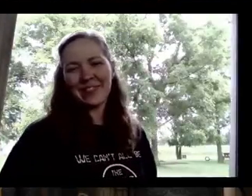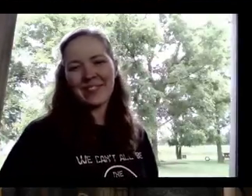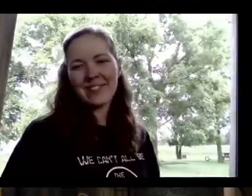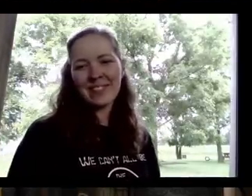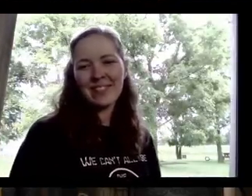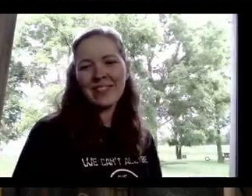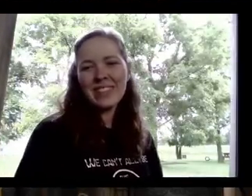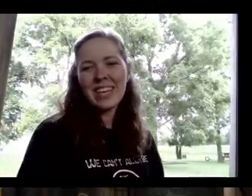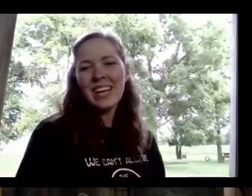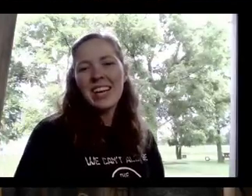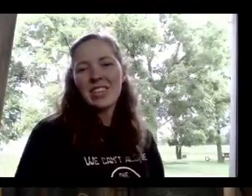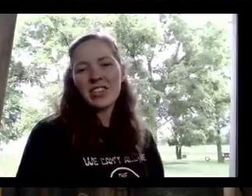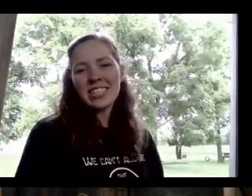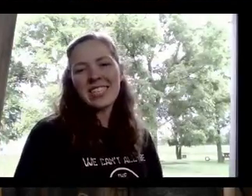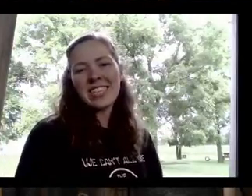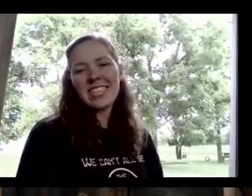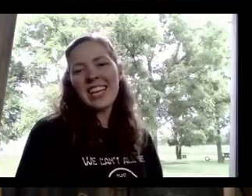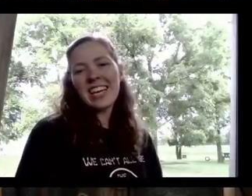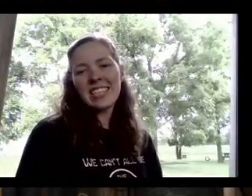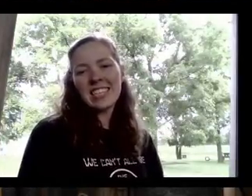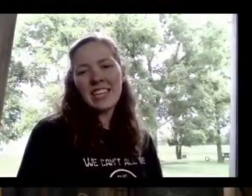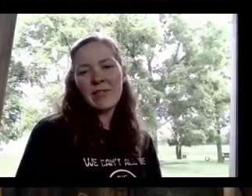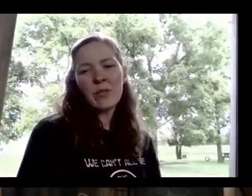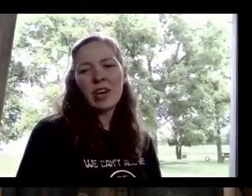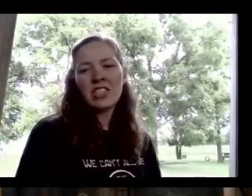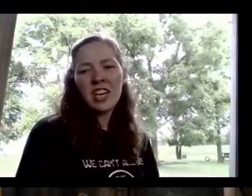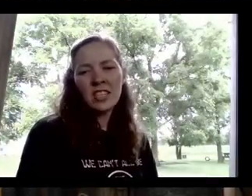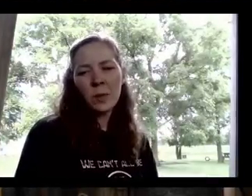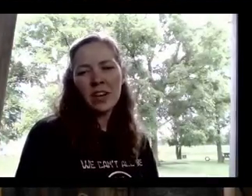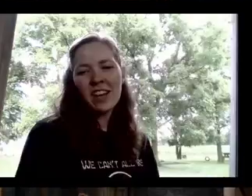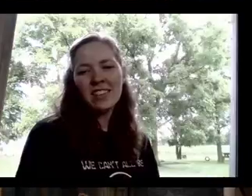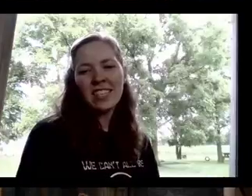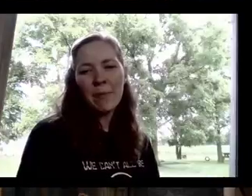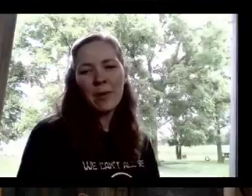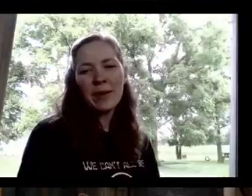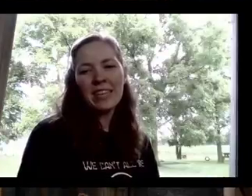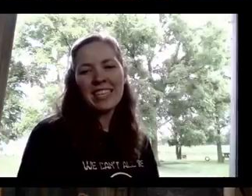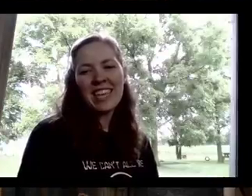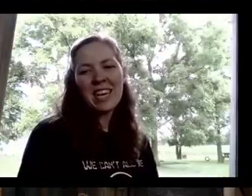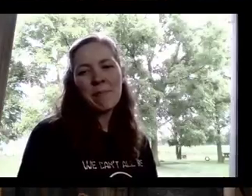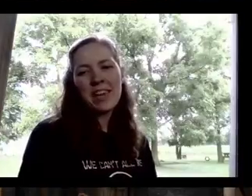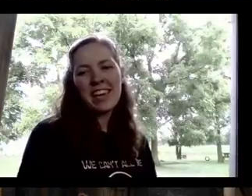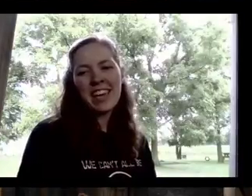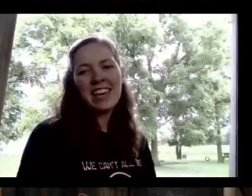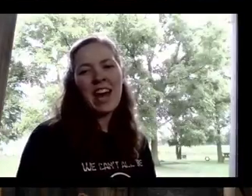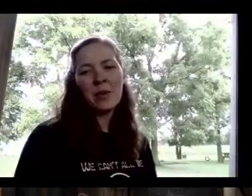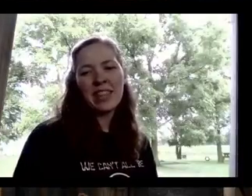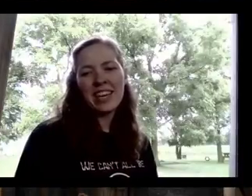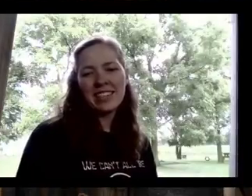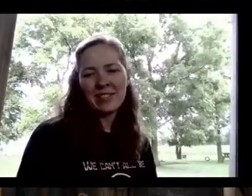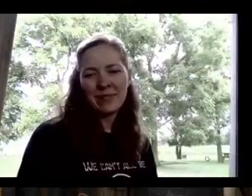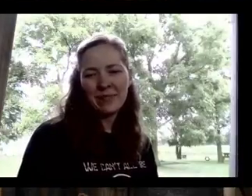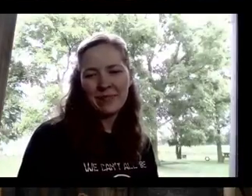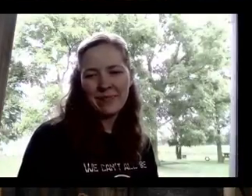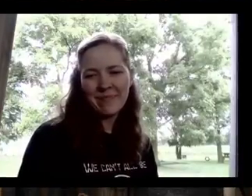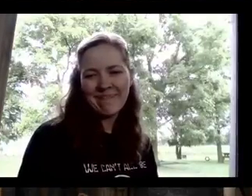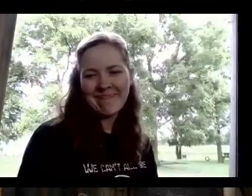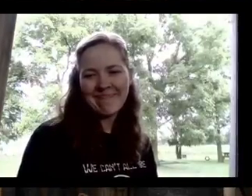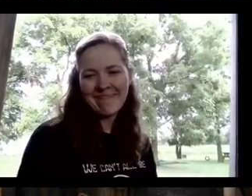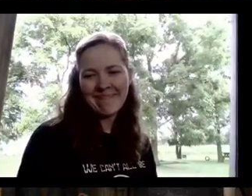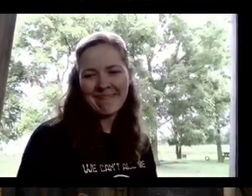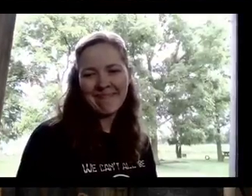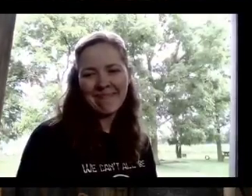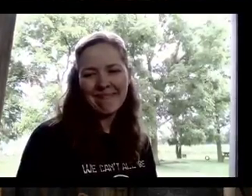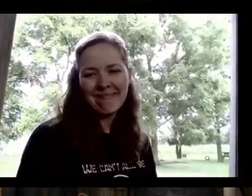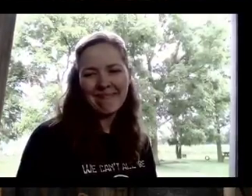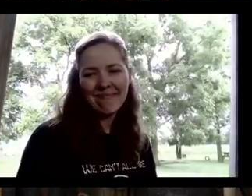Yep. Jason69 says, evening Roy and Jess, working on supper, but listening and peeking in now and then. All right, awesome,